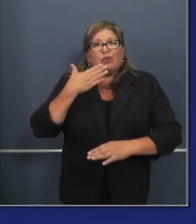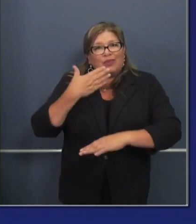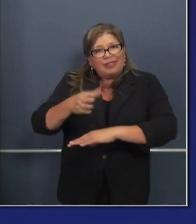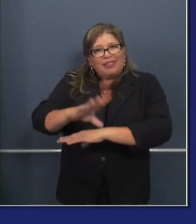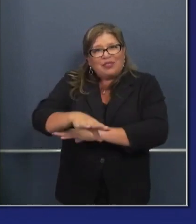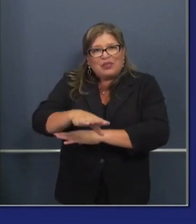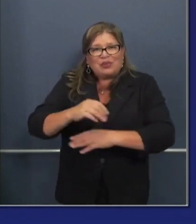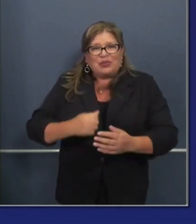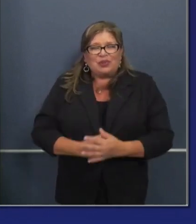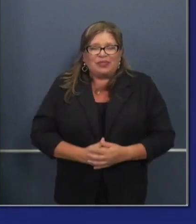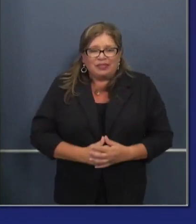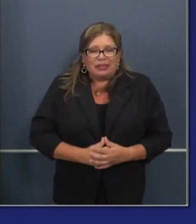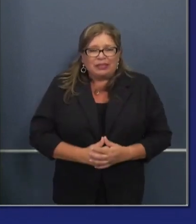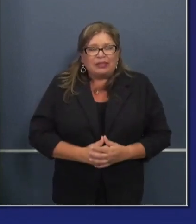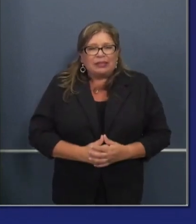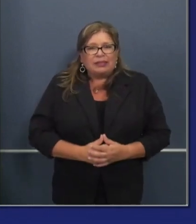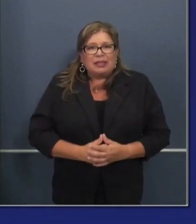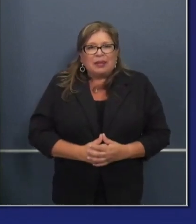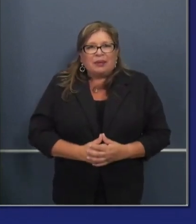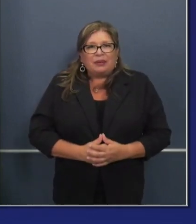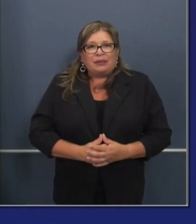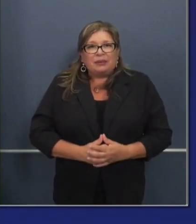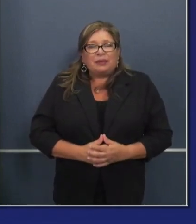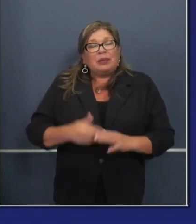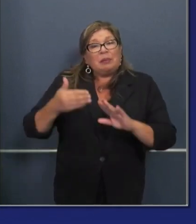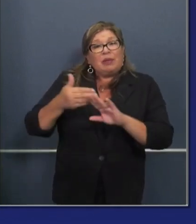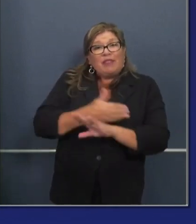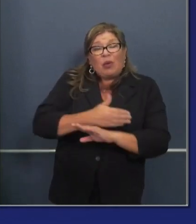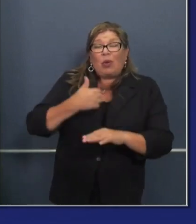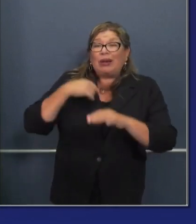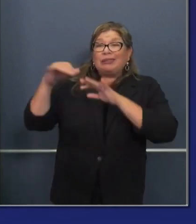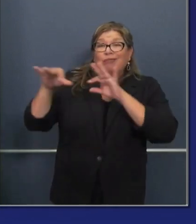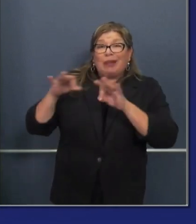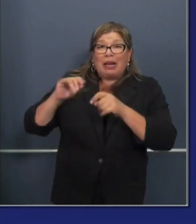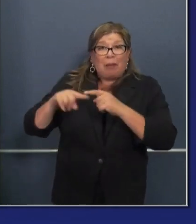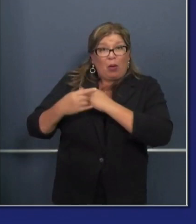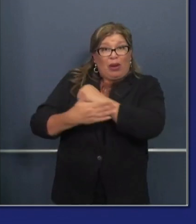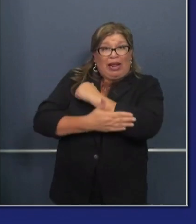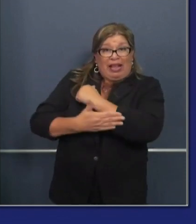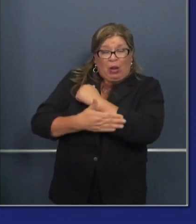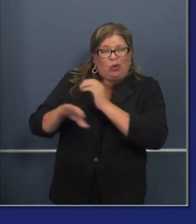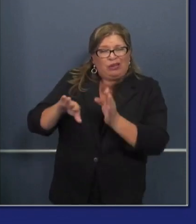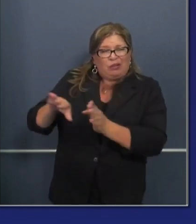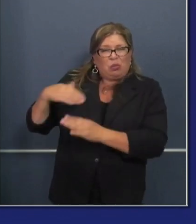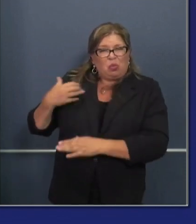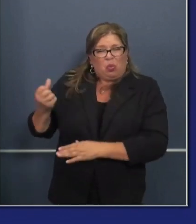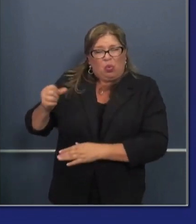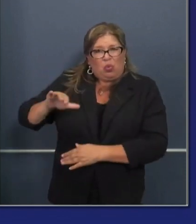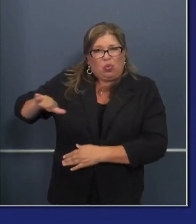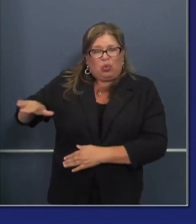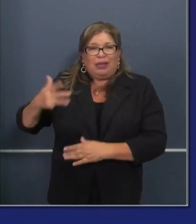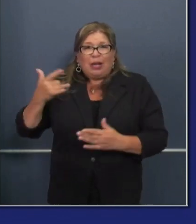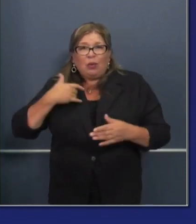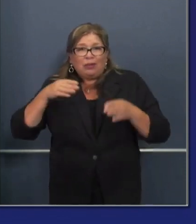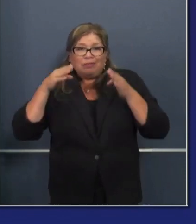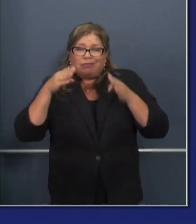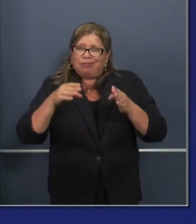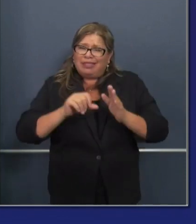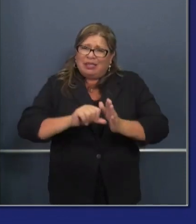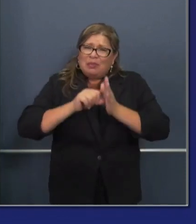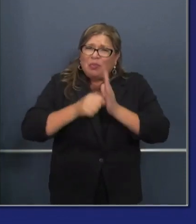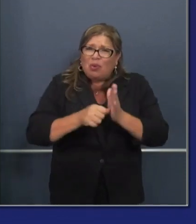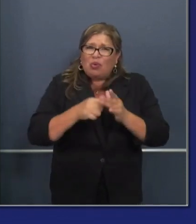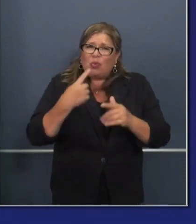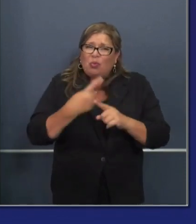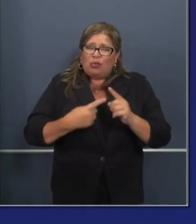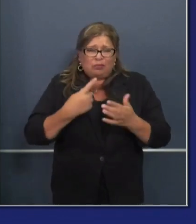Just before we go on to the county monitoring, I just also wanted to highlight that, just punctuate the point that the governor made,